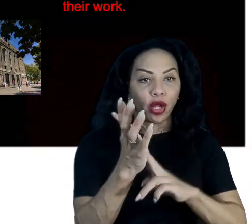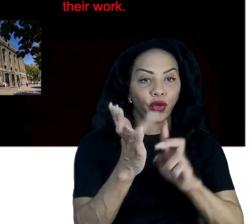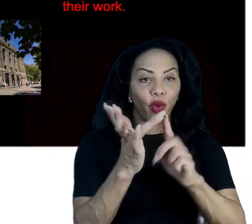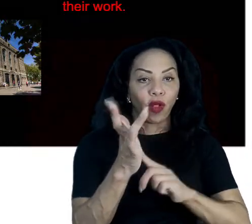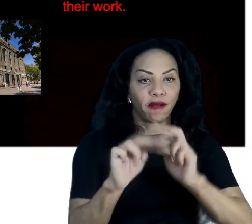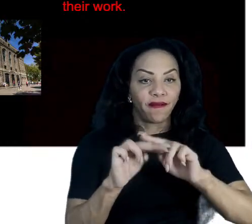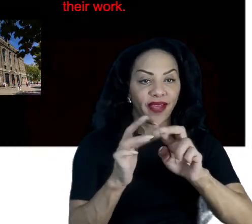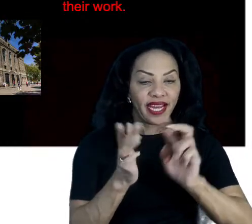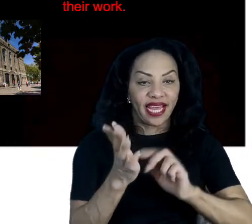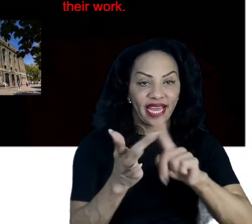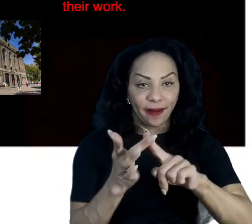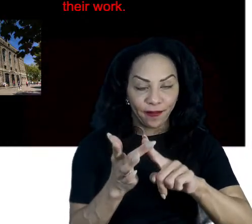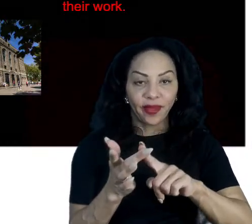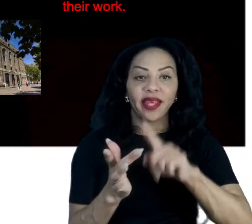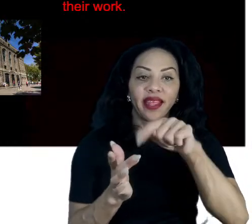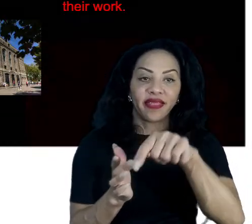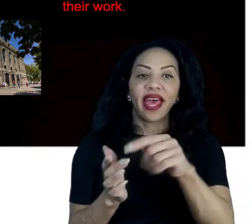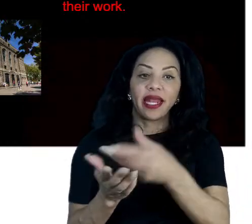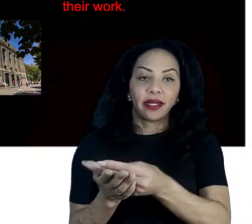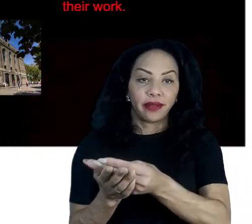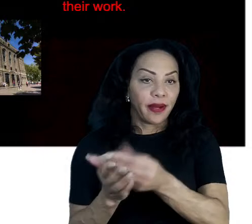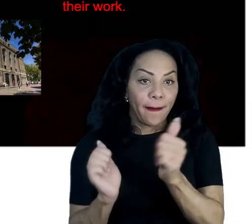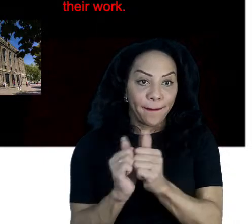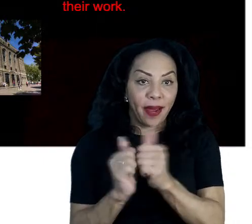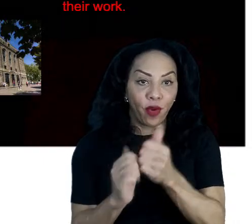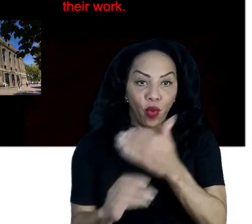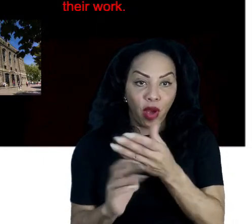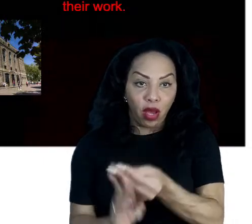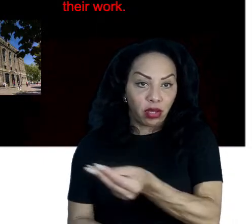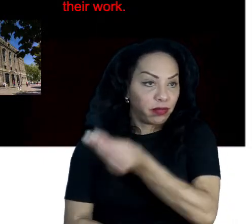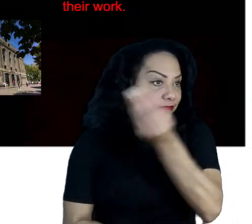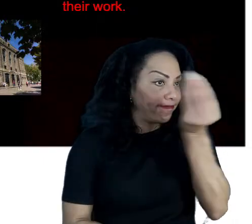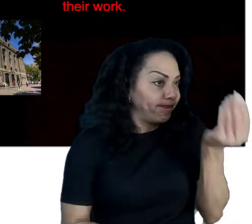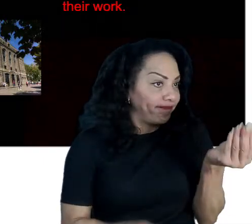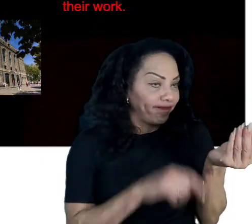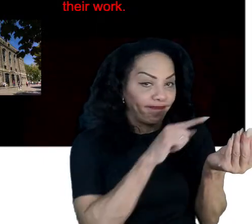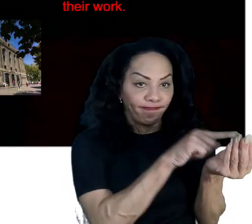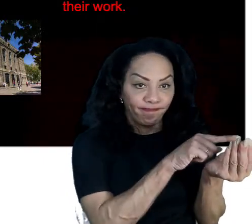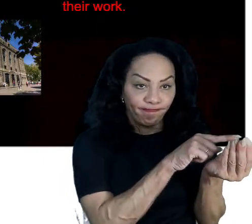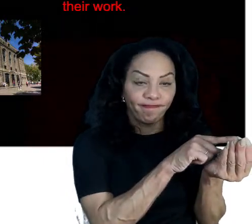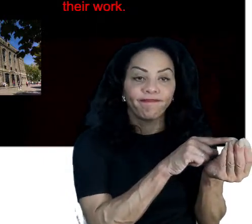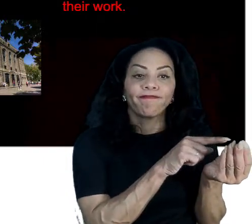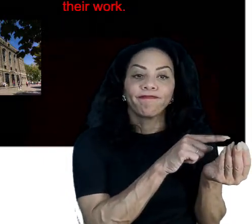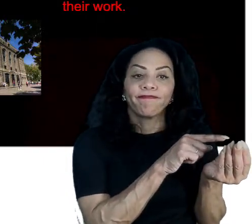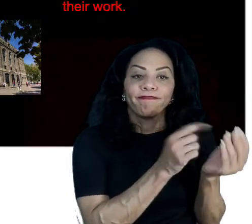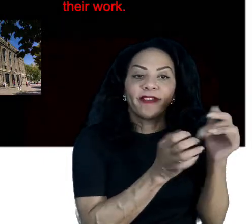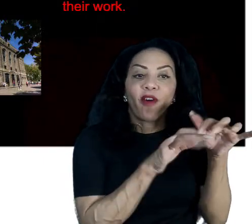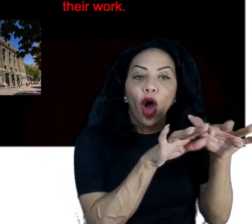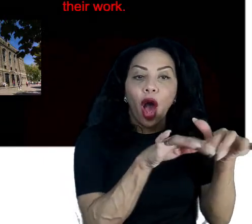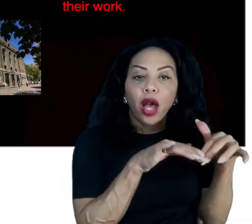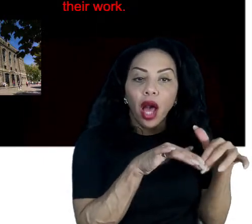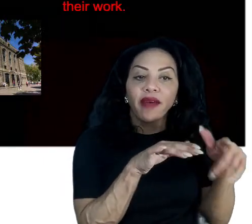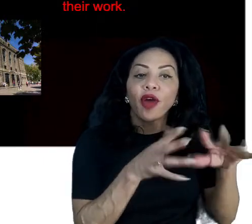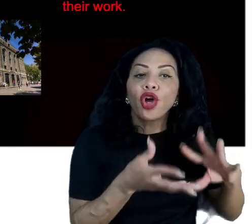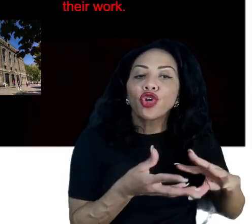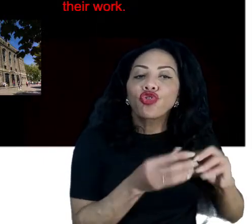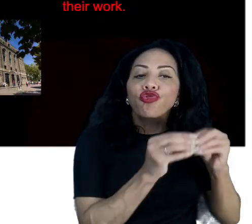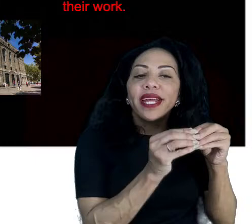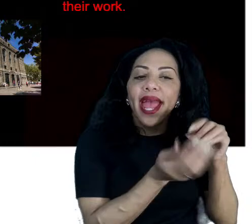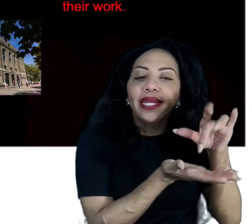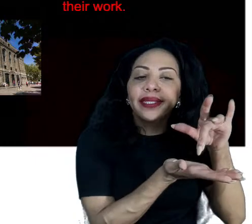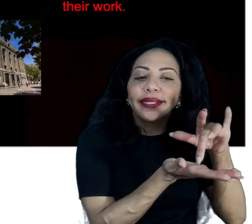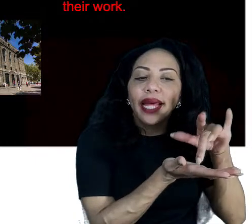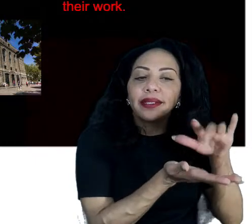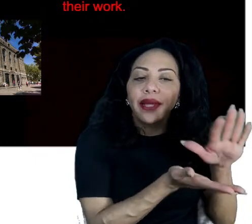archive material and deposits it in the Create Centre, which there's an image of the Create Centre there, Bristol Archives are part of that. It then